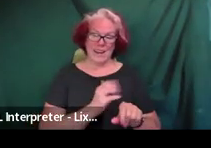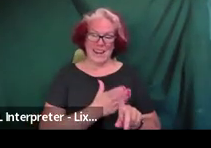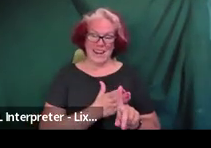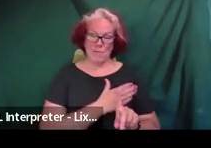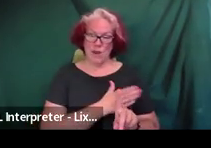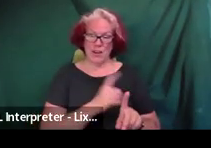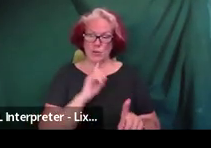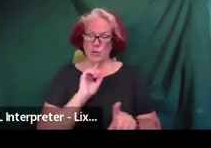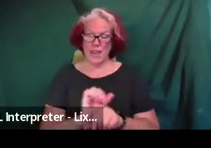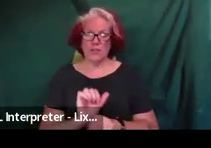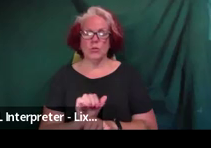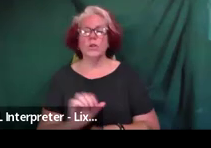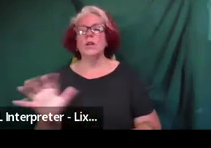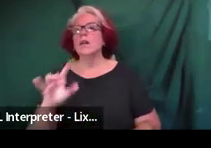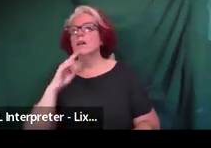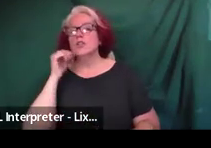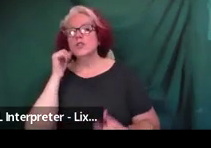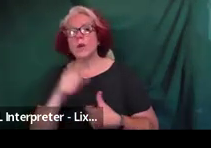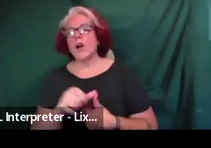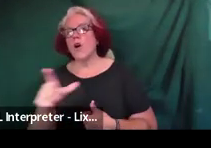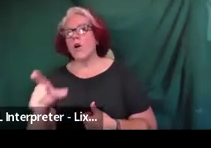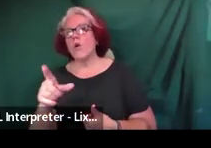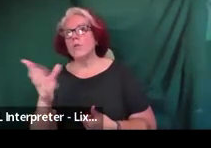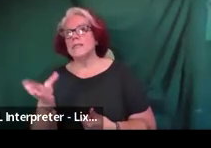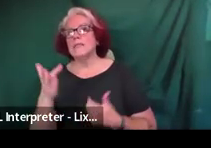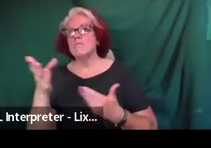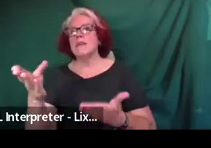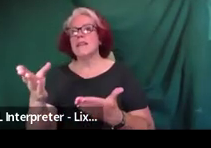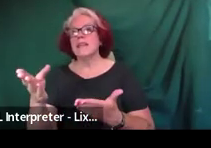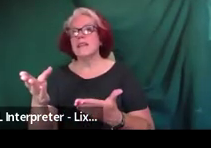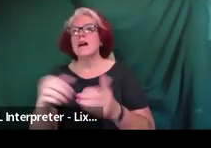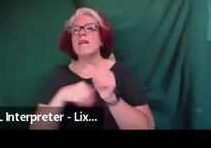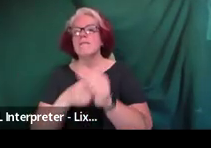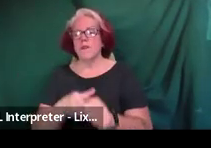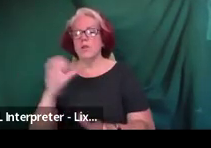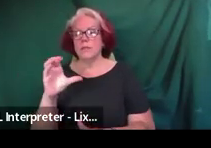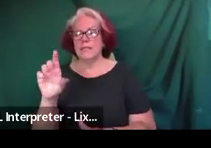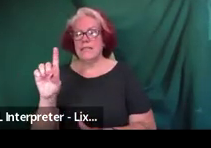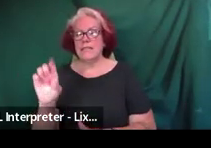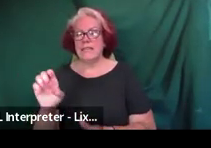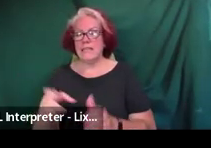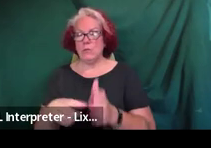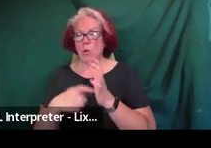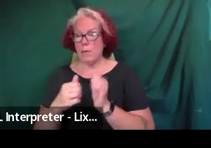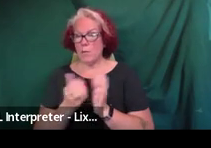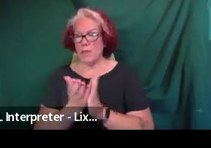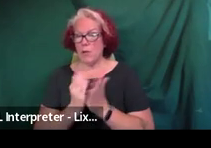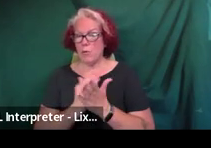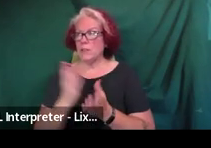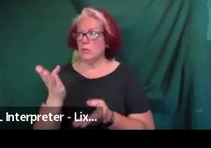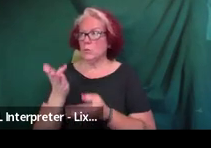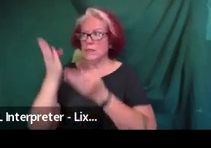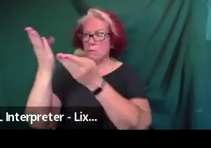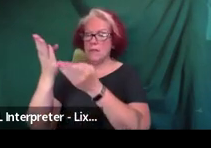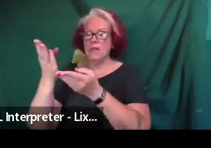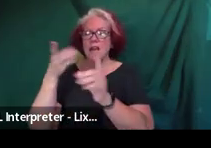actual. So as you recall, we submitted per CDE requirement with our budget, a specific